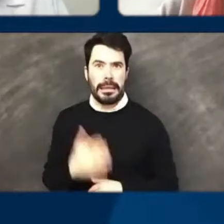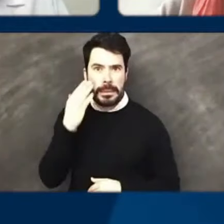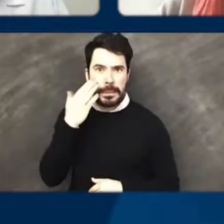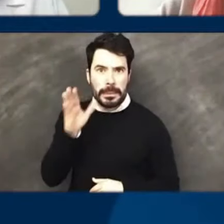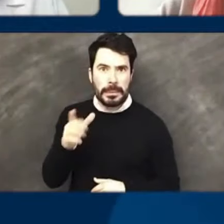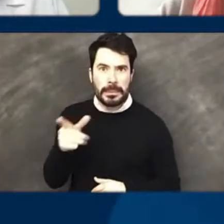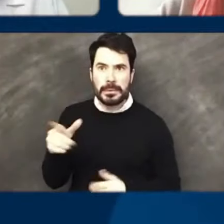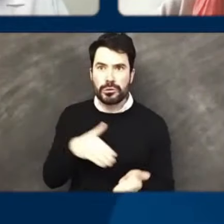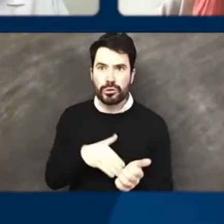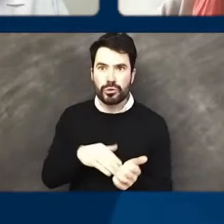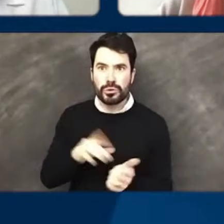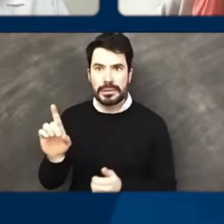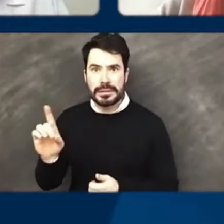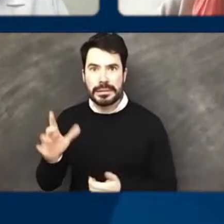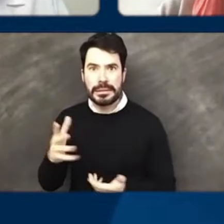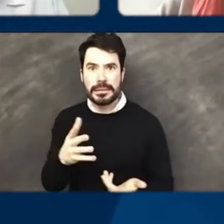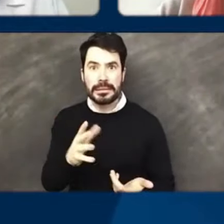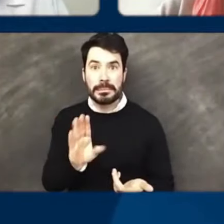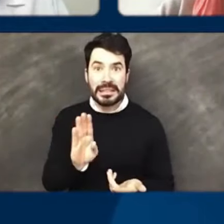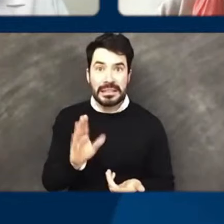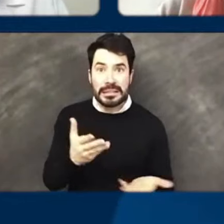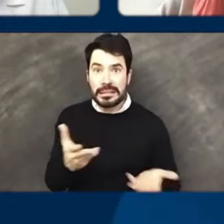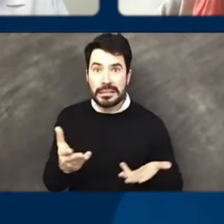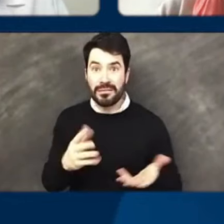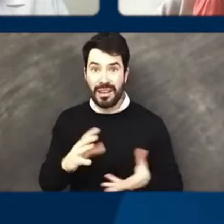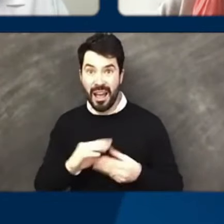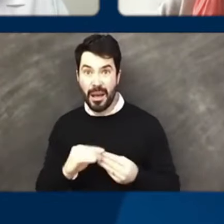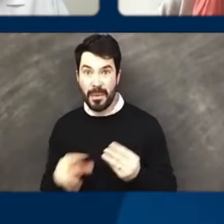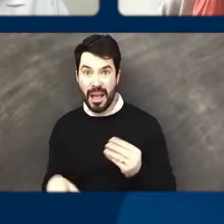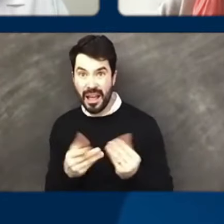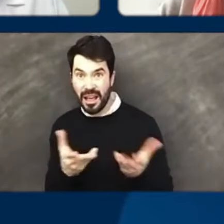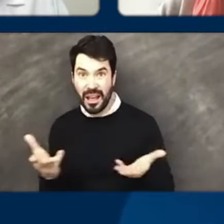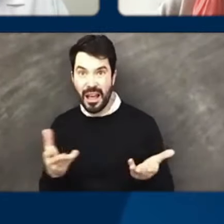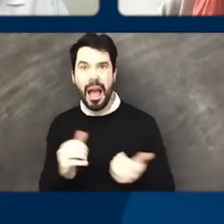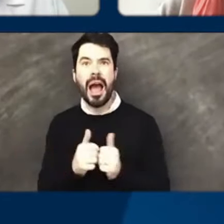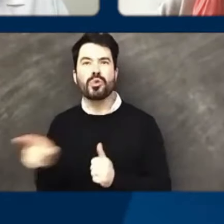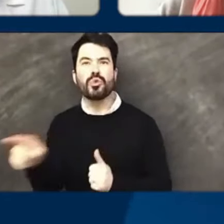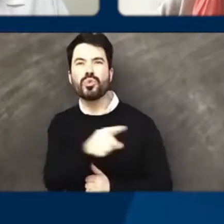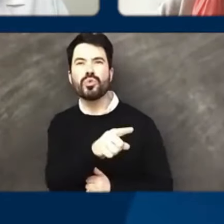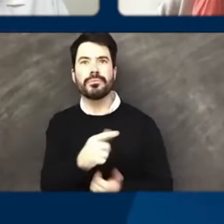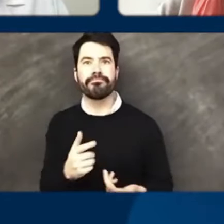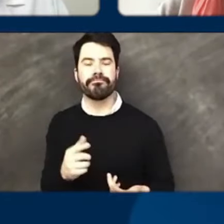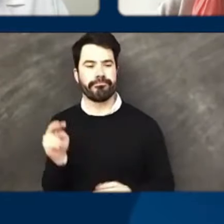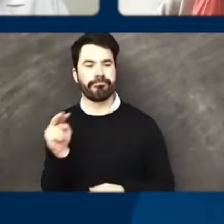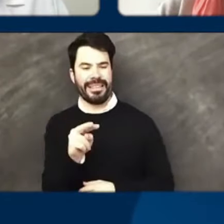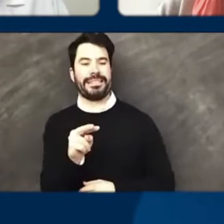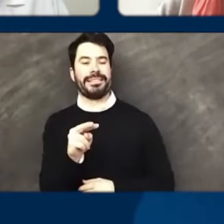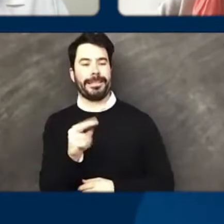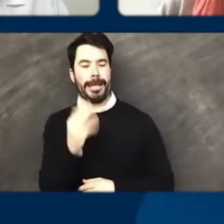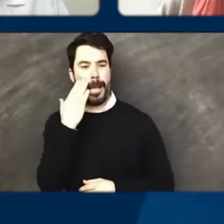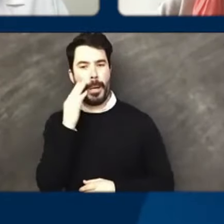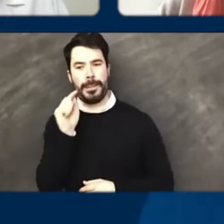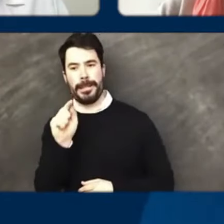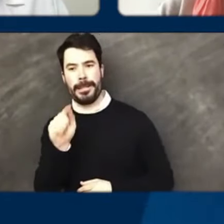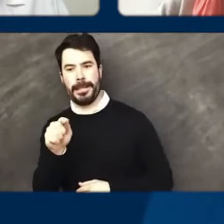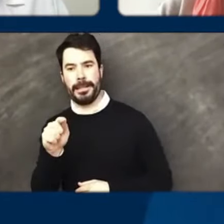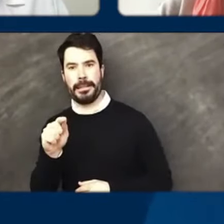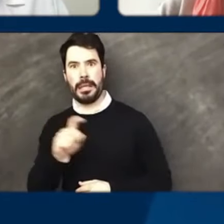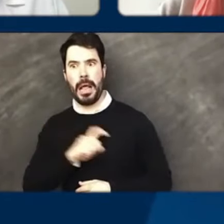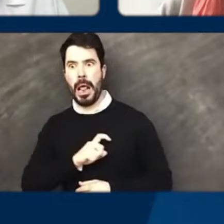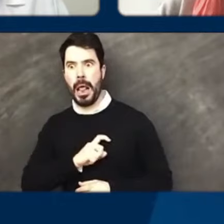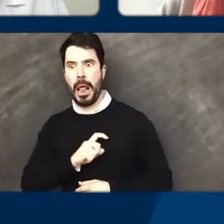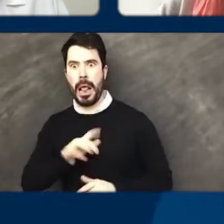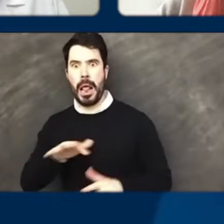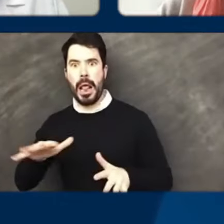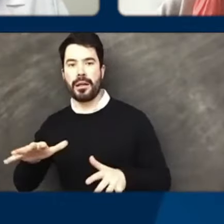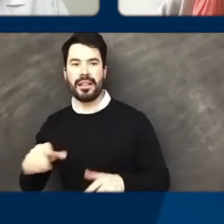have other things to add in terms of how you tell apart symptoms of panic and anxiety from ongoing heart